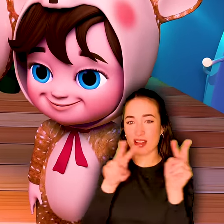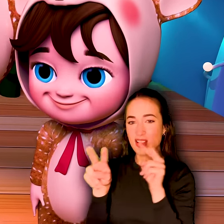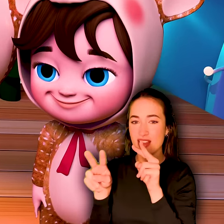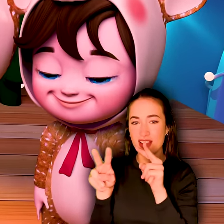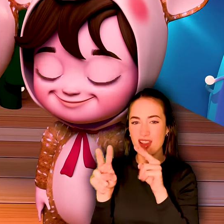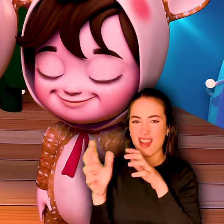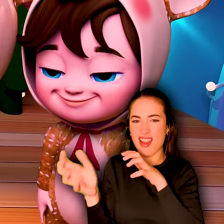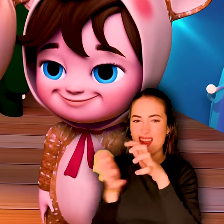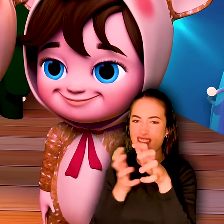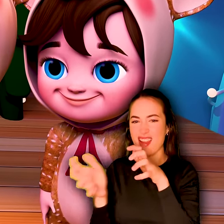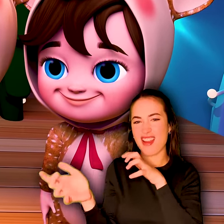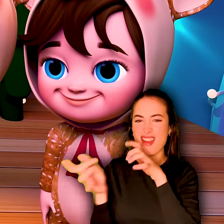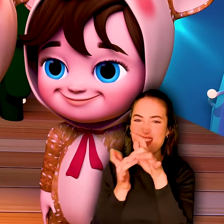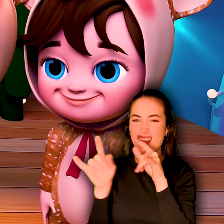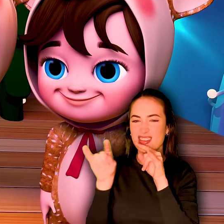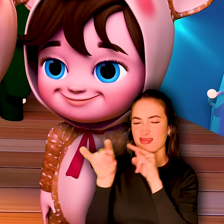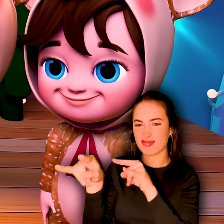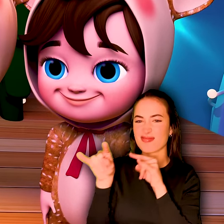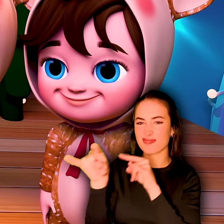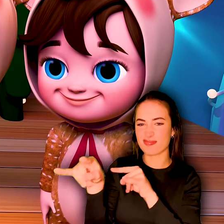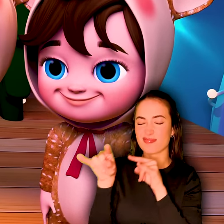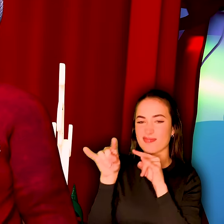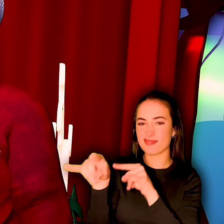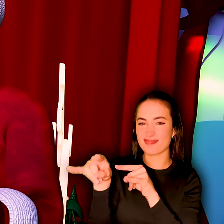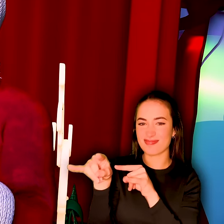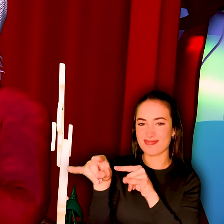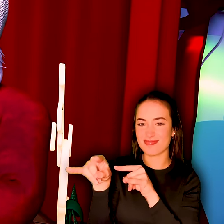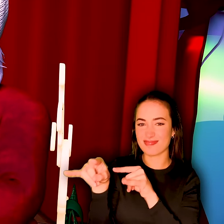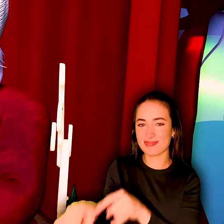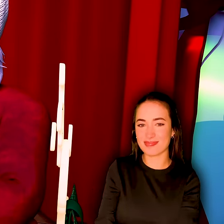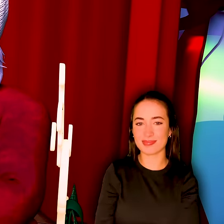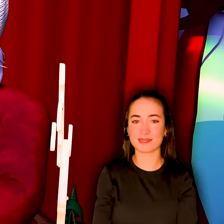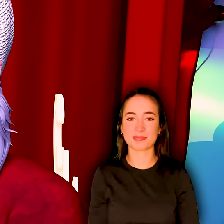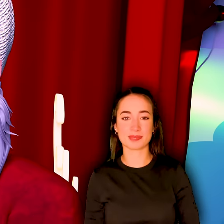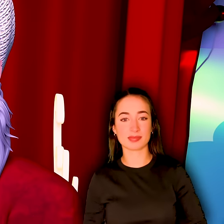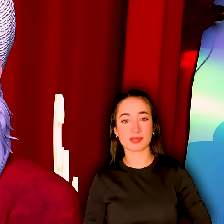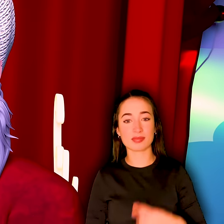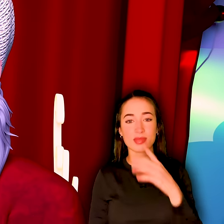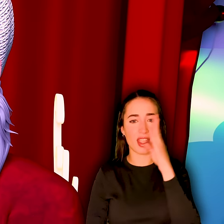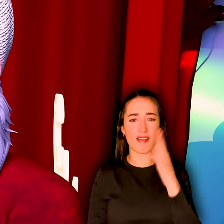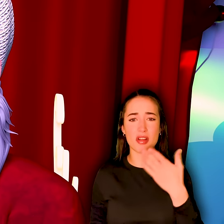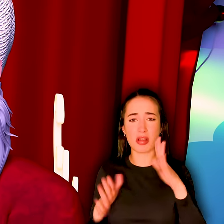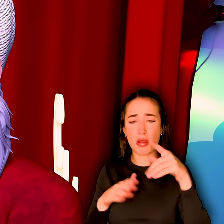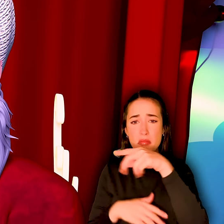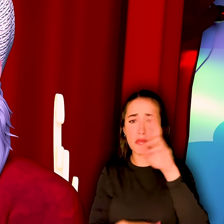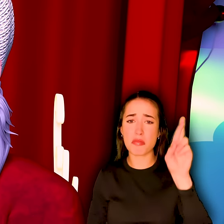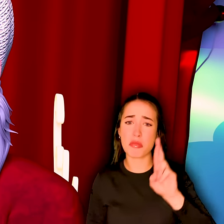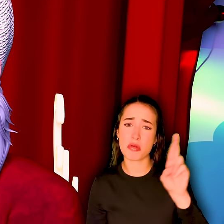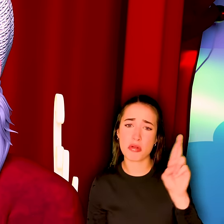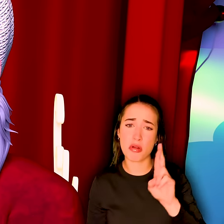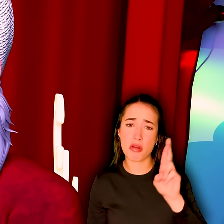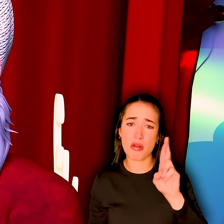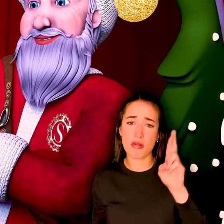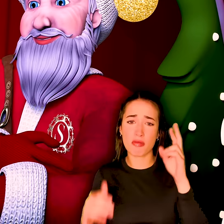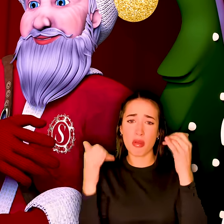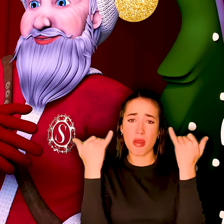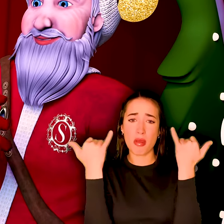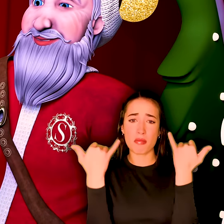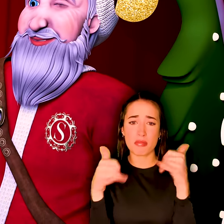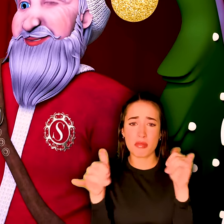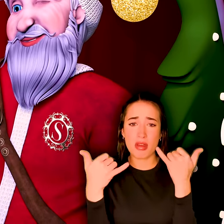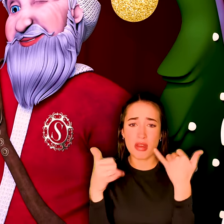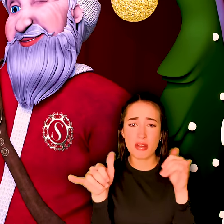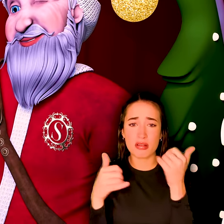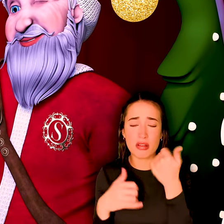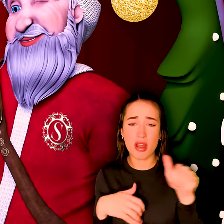reindeer he used to laugh and call him names they never left poor rudolph